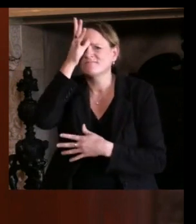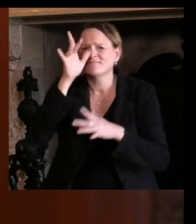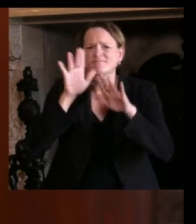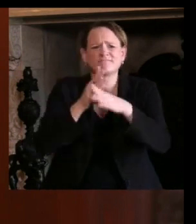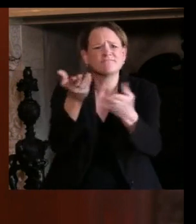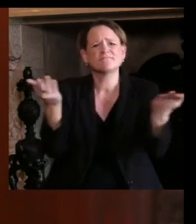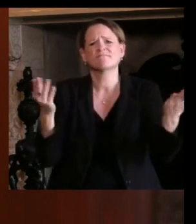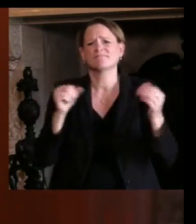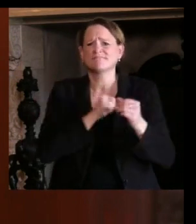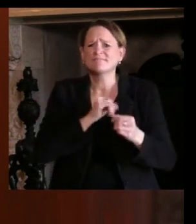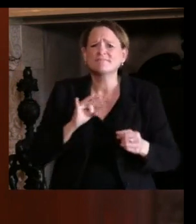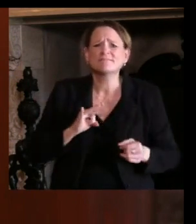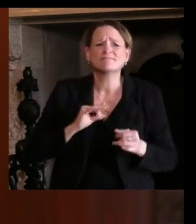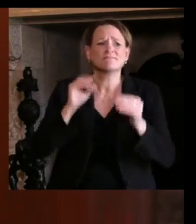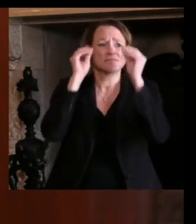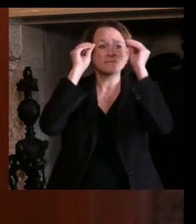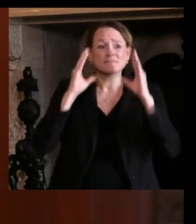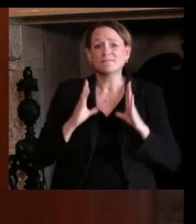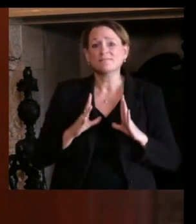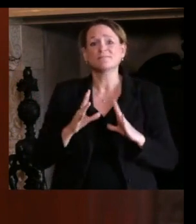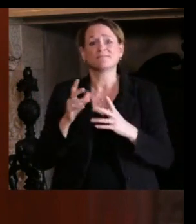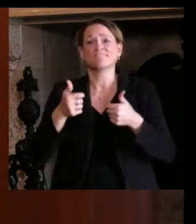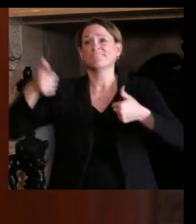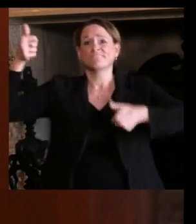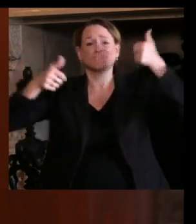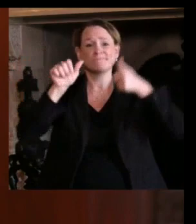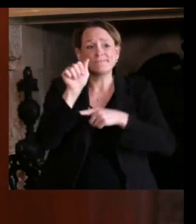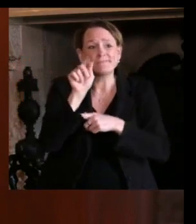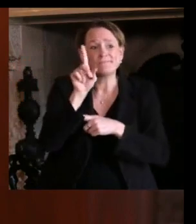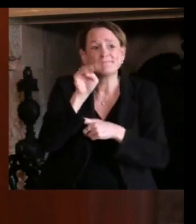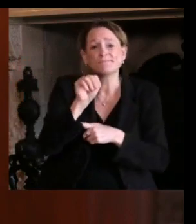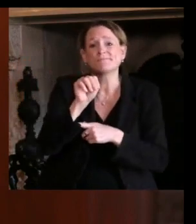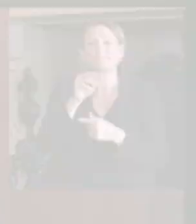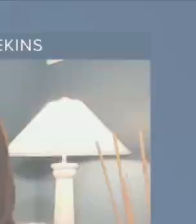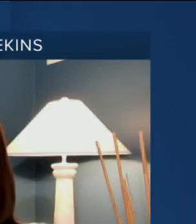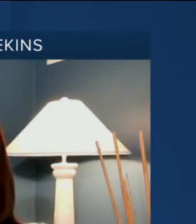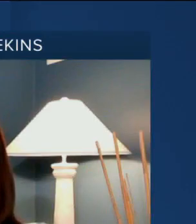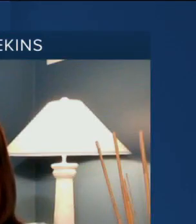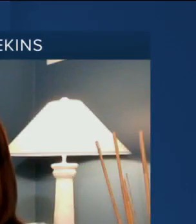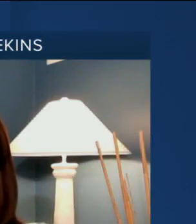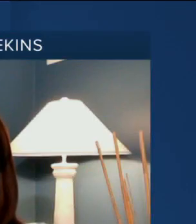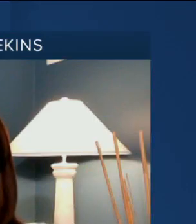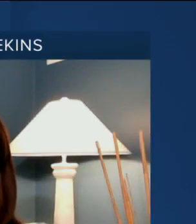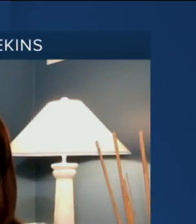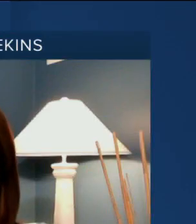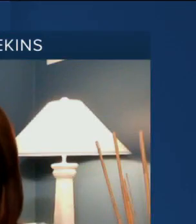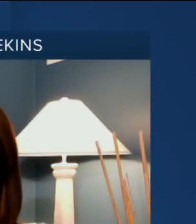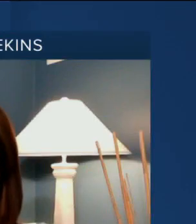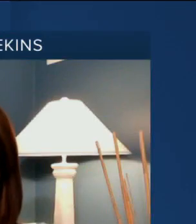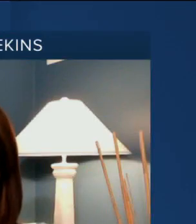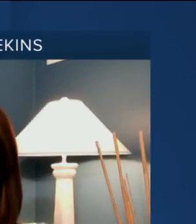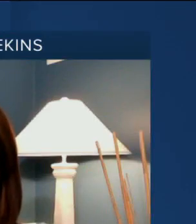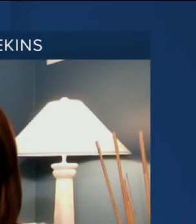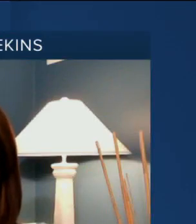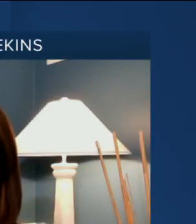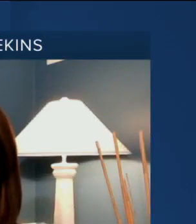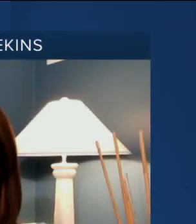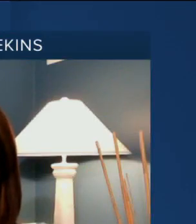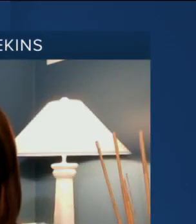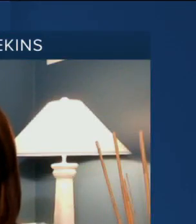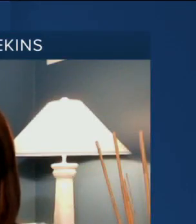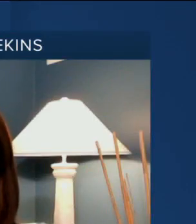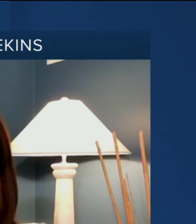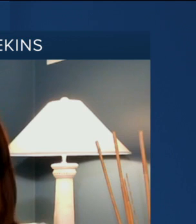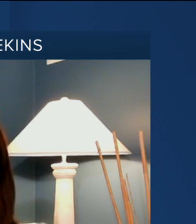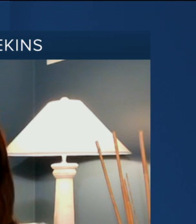Governor Tony Evers speaking today during back to school season. Thank you for joining us, everyone. The Milwaukee Health Department announced this